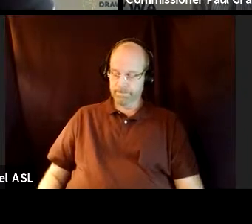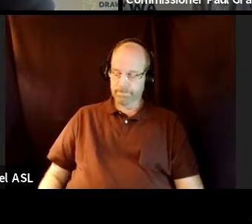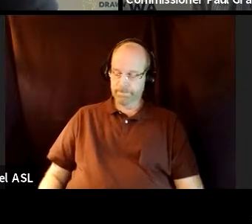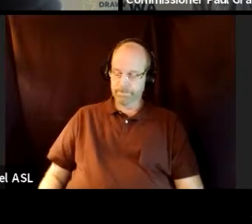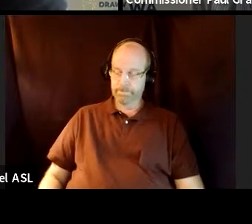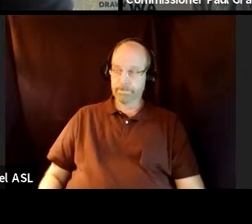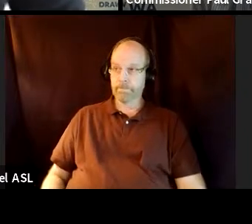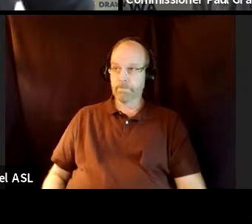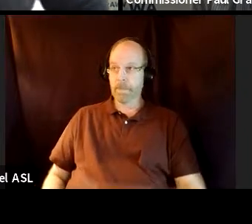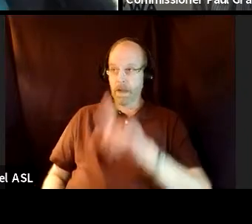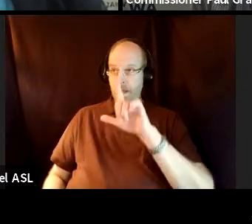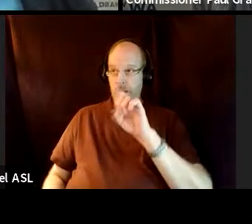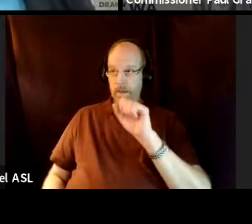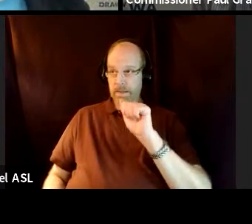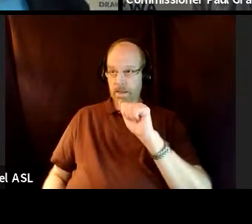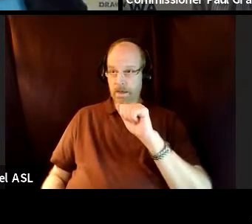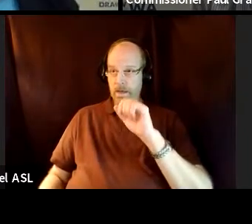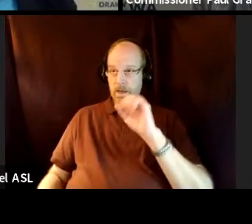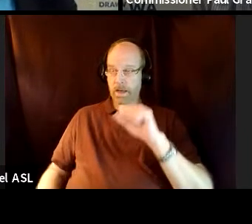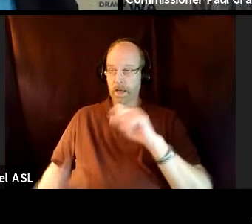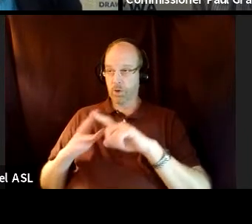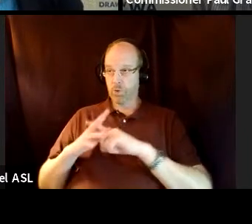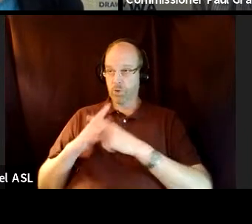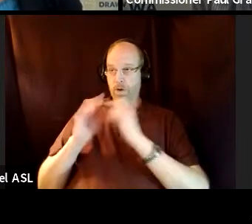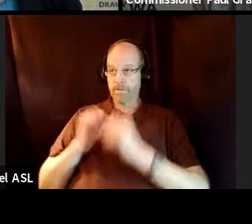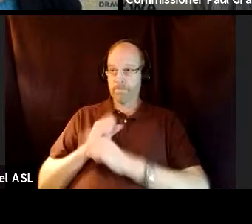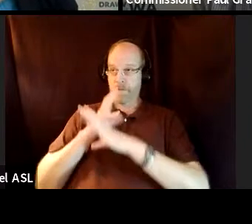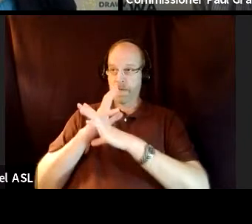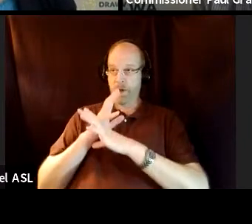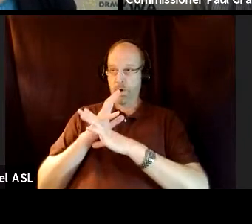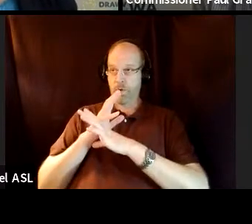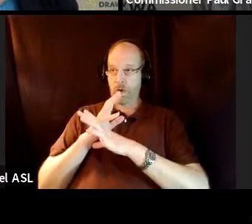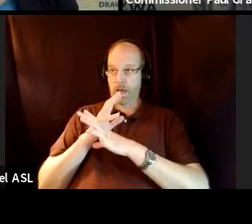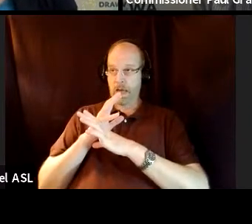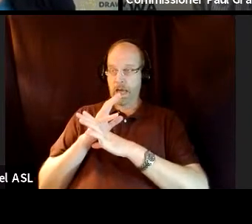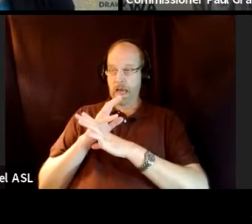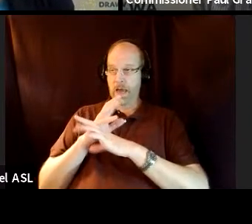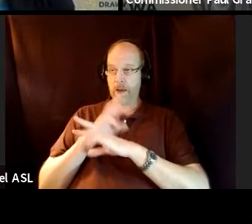Lisa, if you're able to turn on your video, unmute yourself, and please begin your testimony.